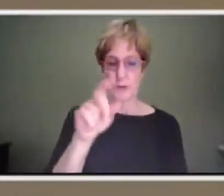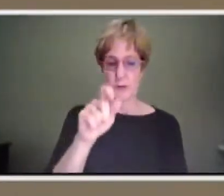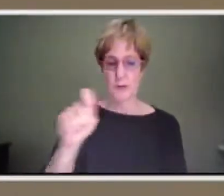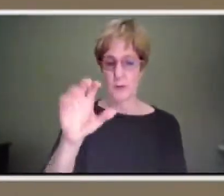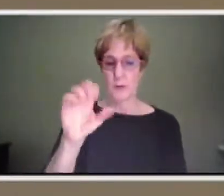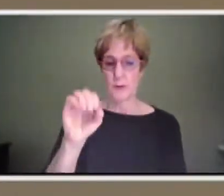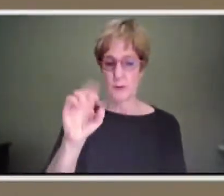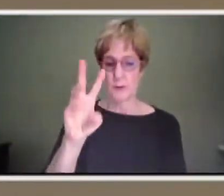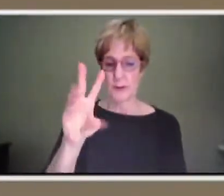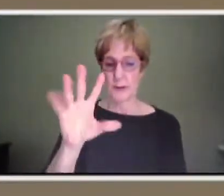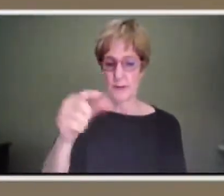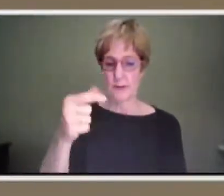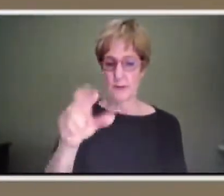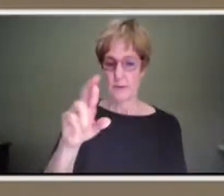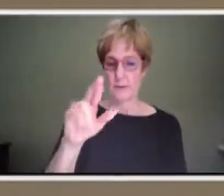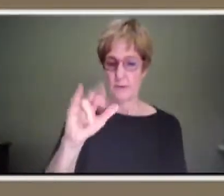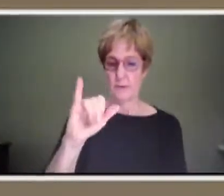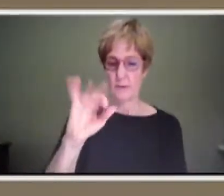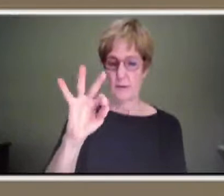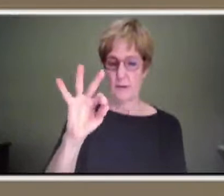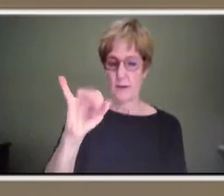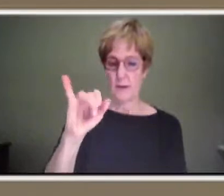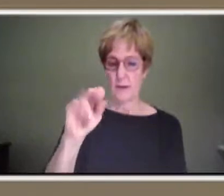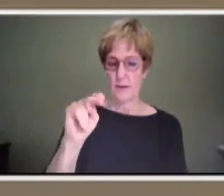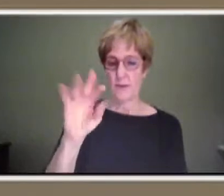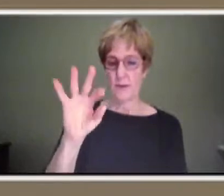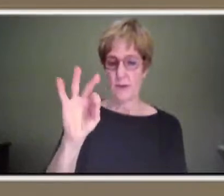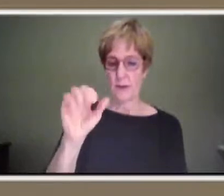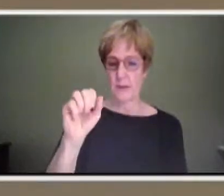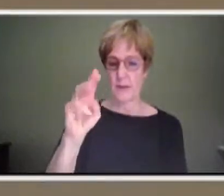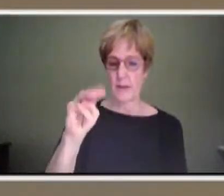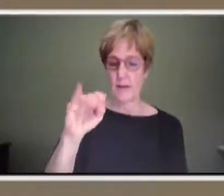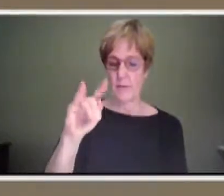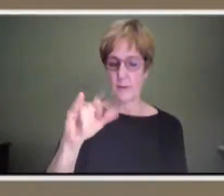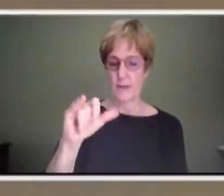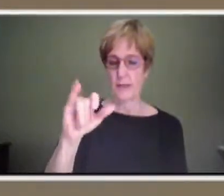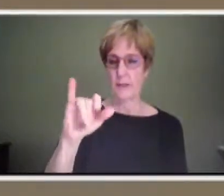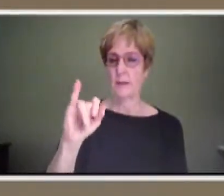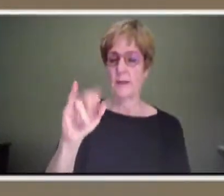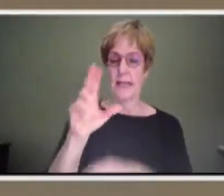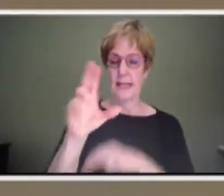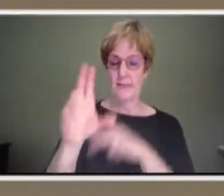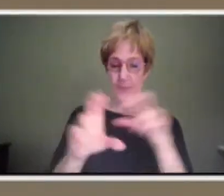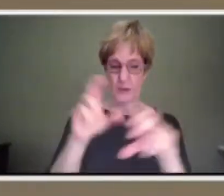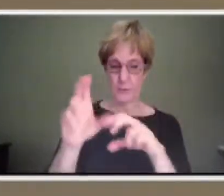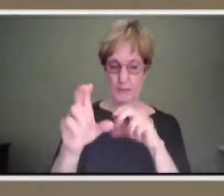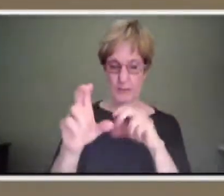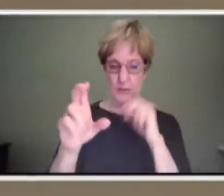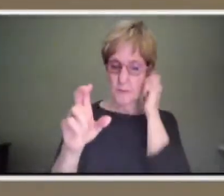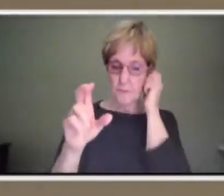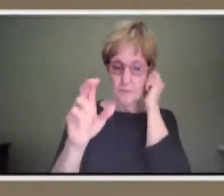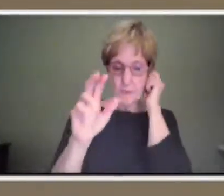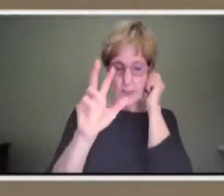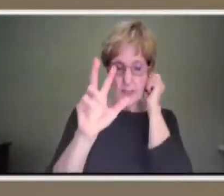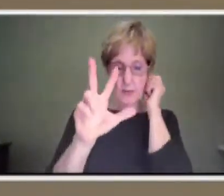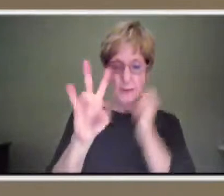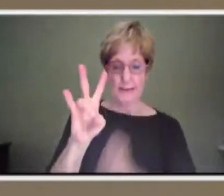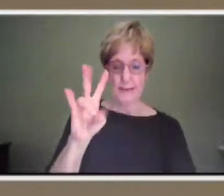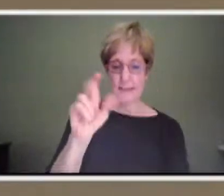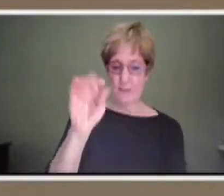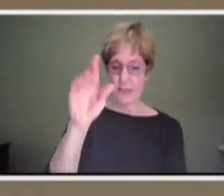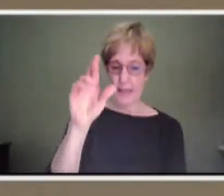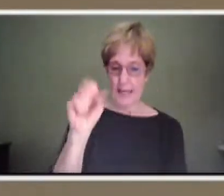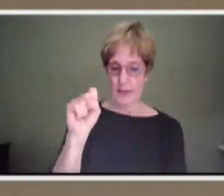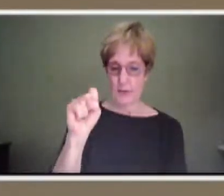2022-065 by Griffin Family Investments for approximately 37.1 acres located on the east side of Beatties Ford Road, south of McIntyre Avenue,